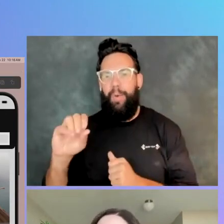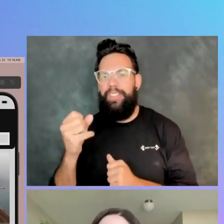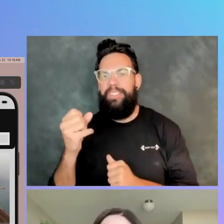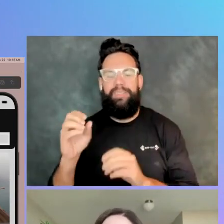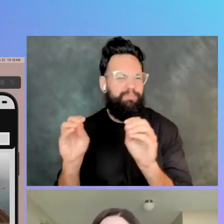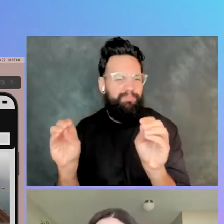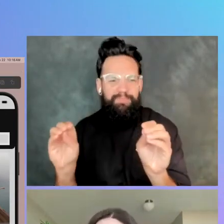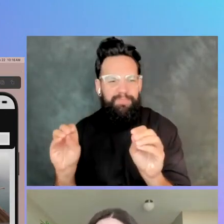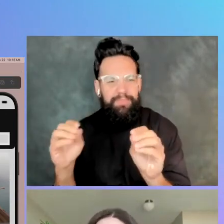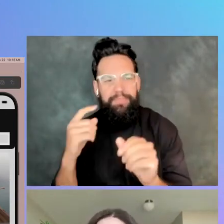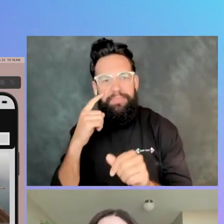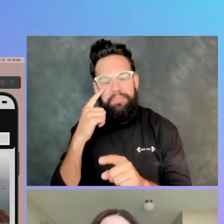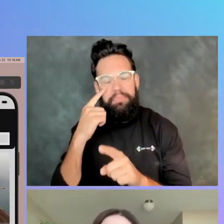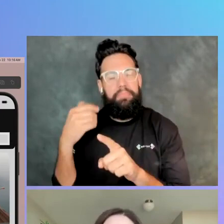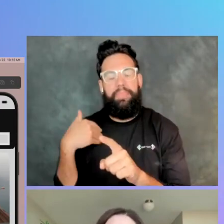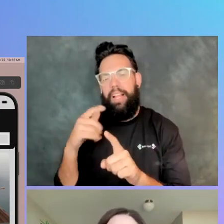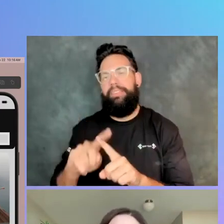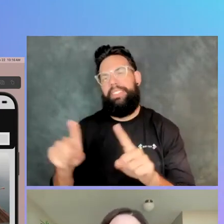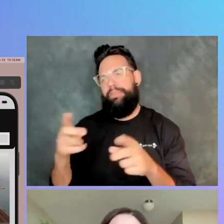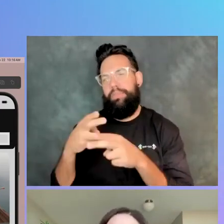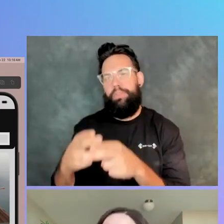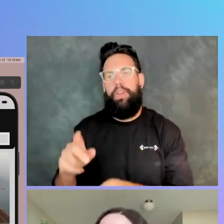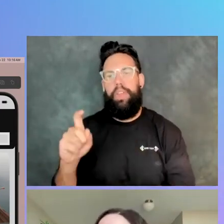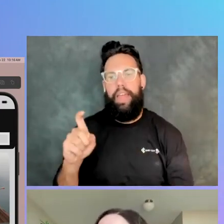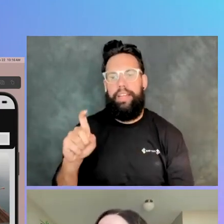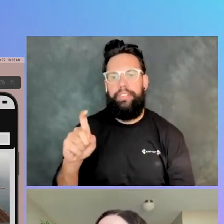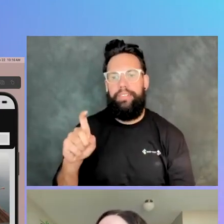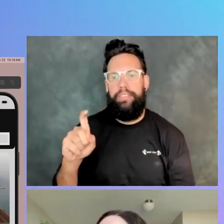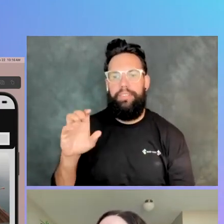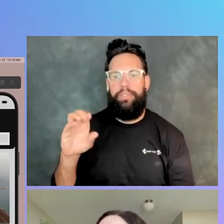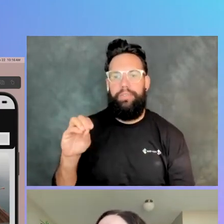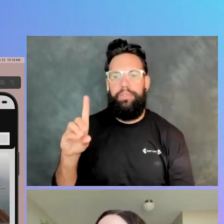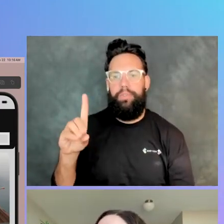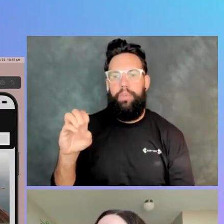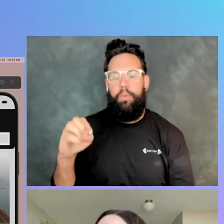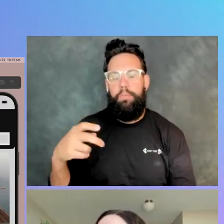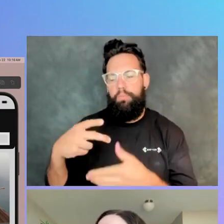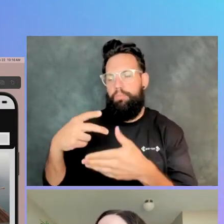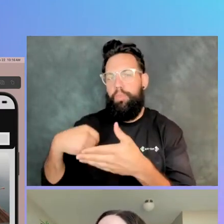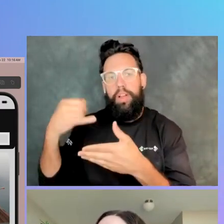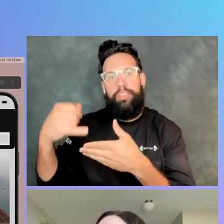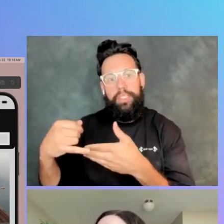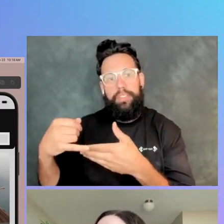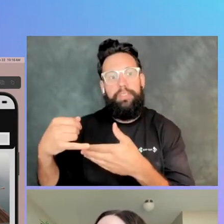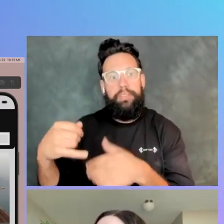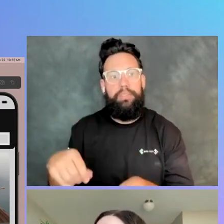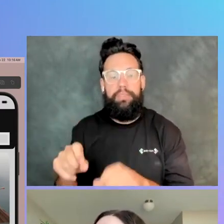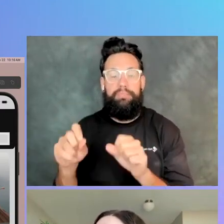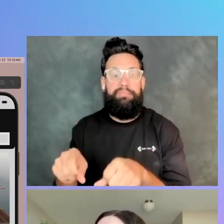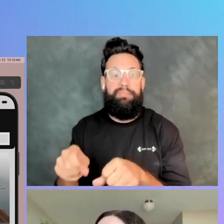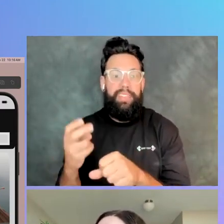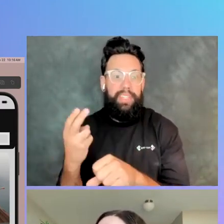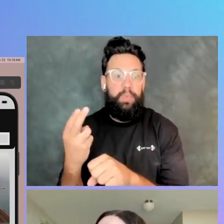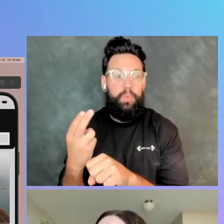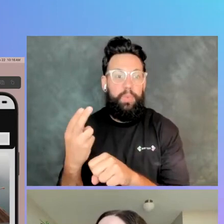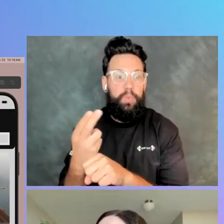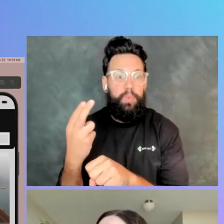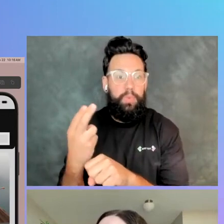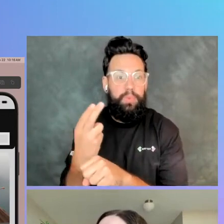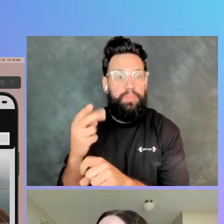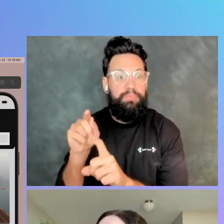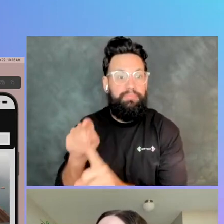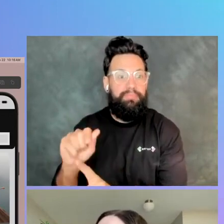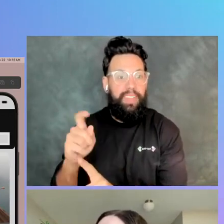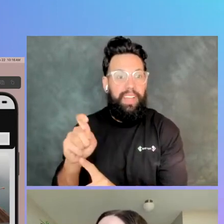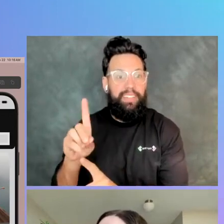Xcode project that you can, if you have an DevTools Mobile license, you have access to this DevTools Mobile Analyzer Xcode project, which is what I'm